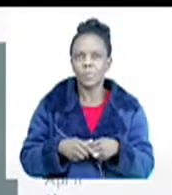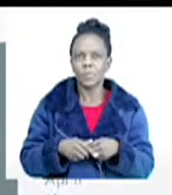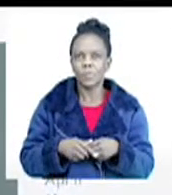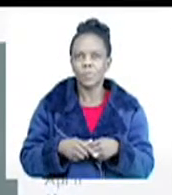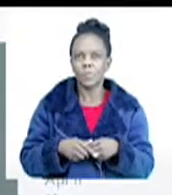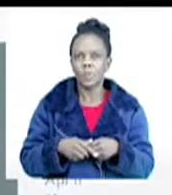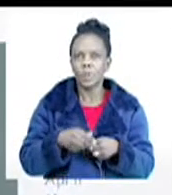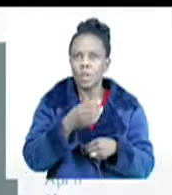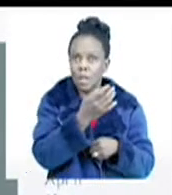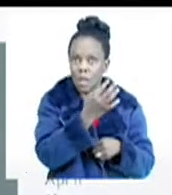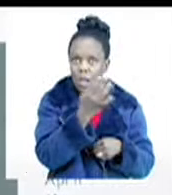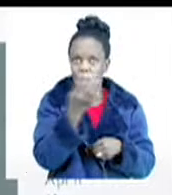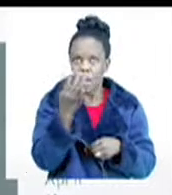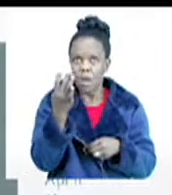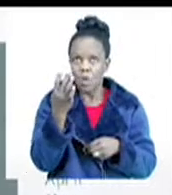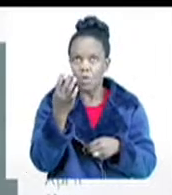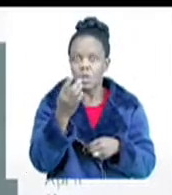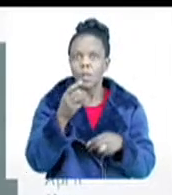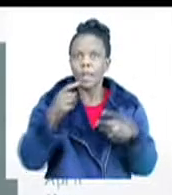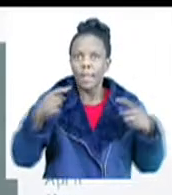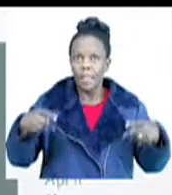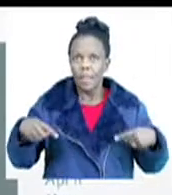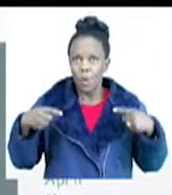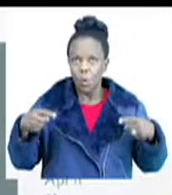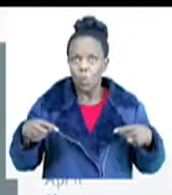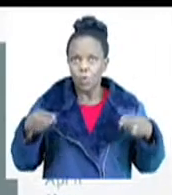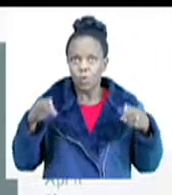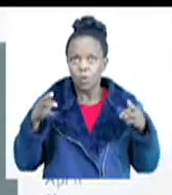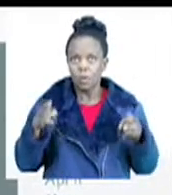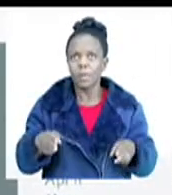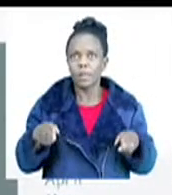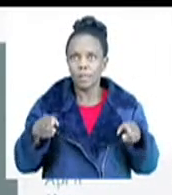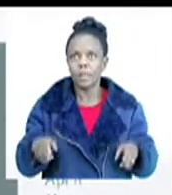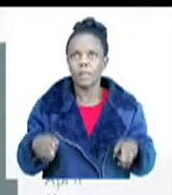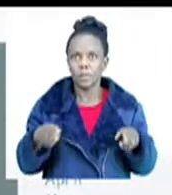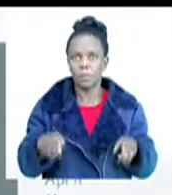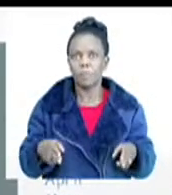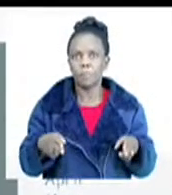that we can see on the choo-choo train. Let's go.